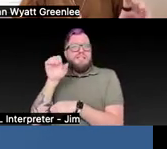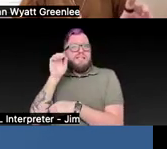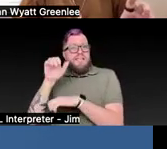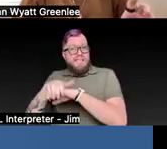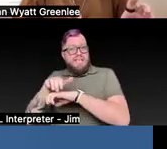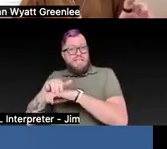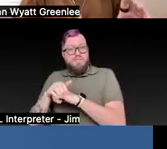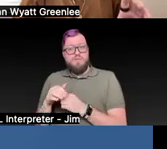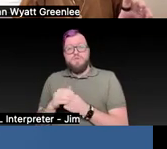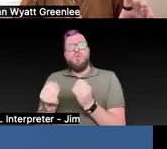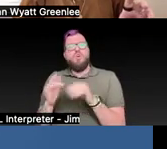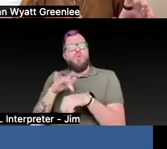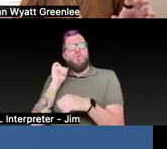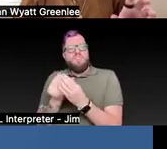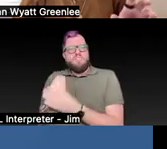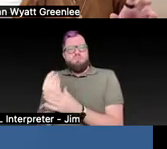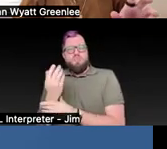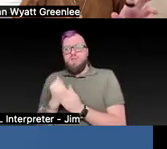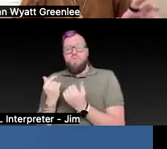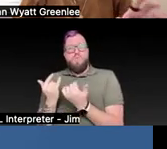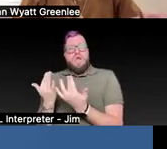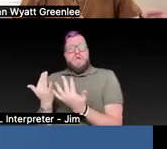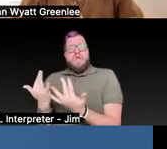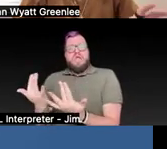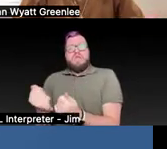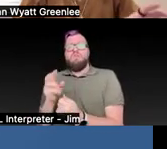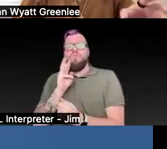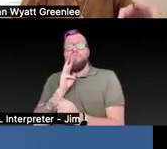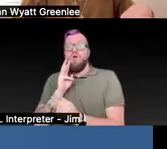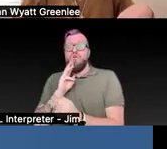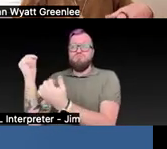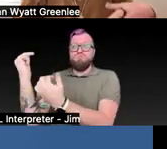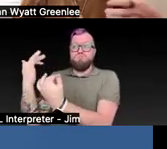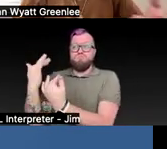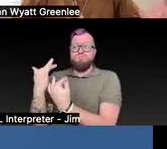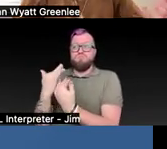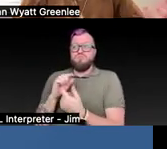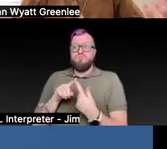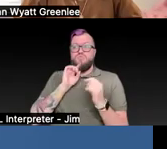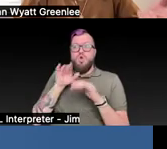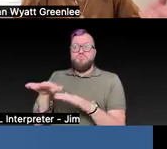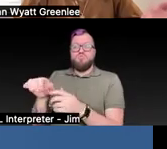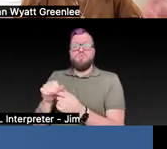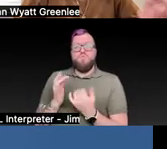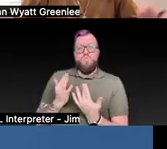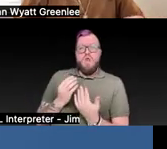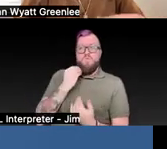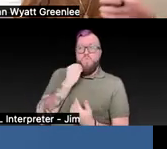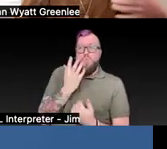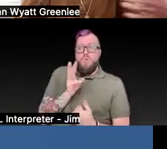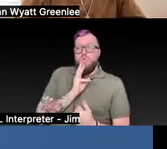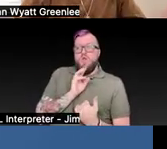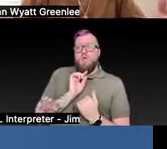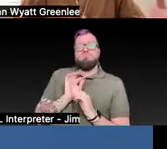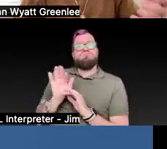there until it gets the water coming downstream gets warm enough. Because eels are subtropical; they really prefer warmer water, and